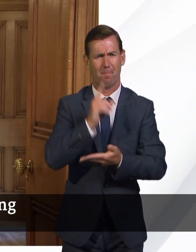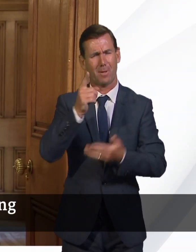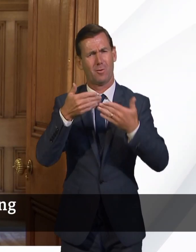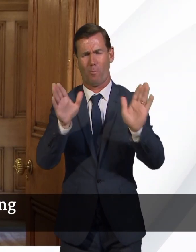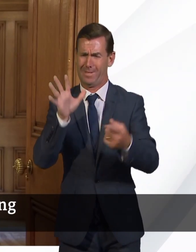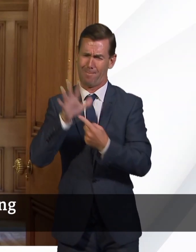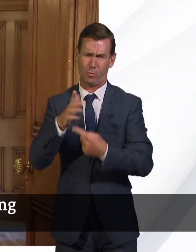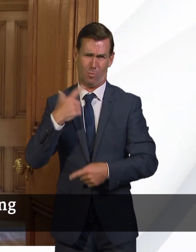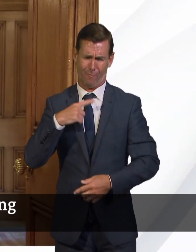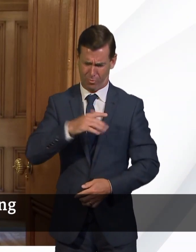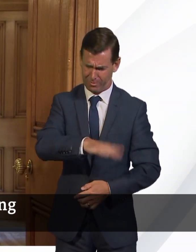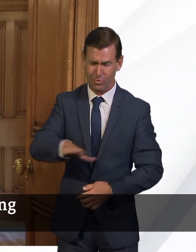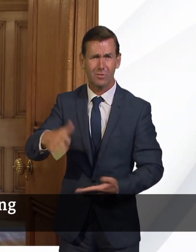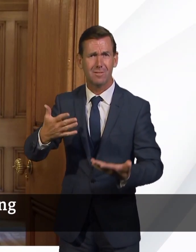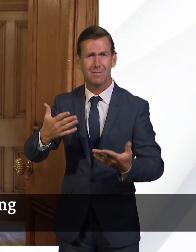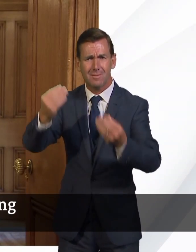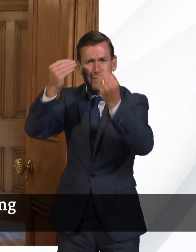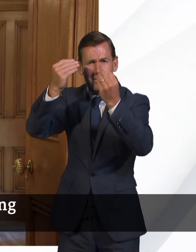But we've got to do it in a way